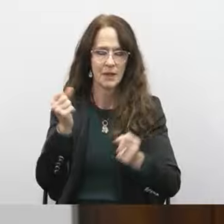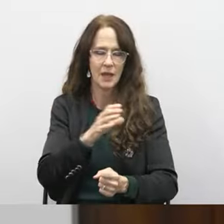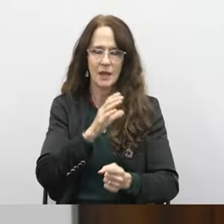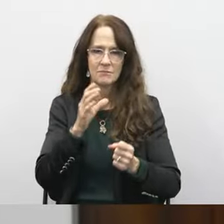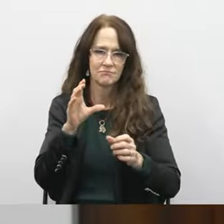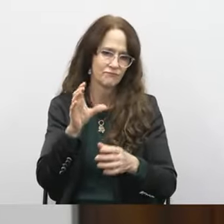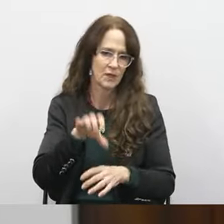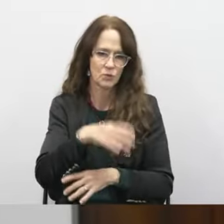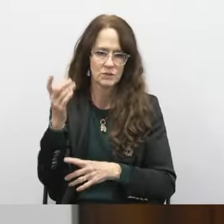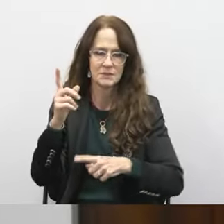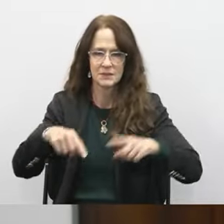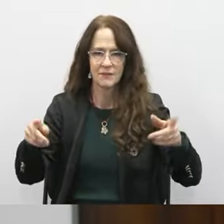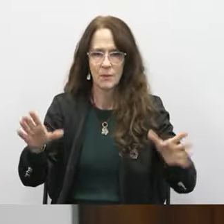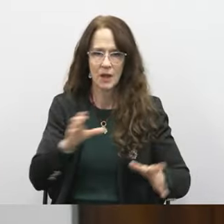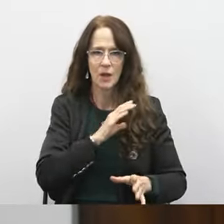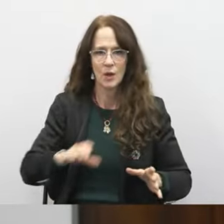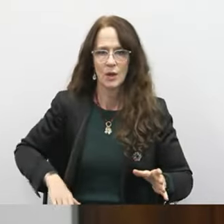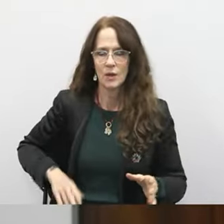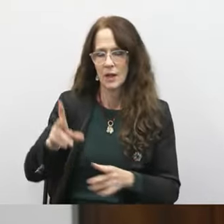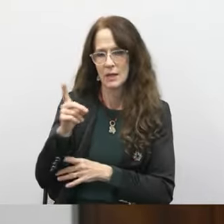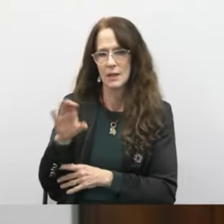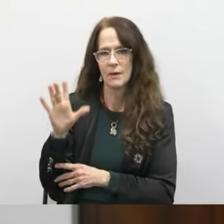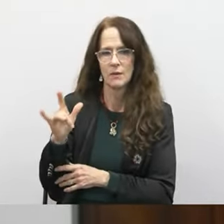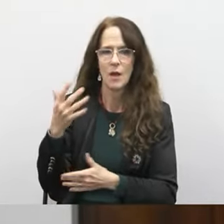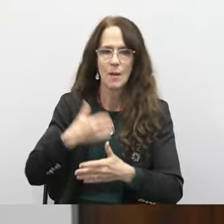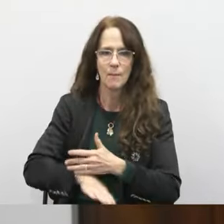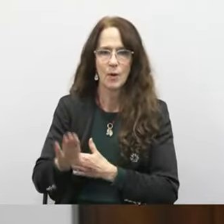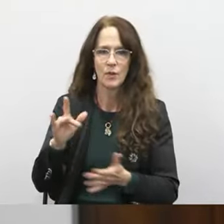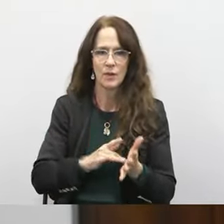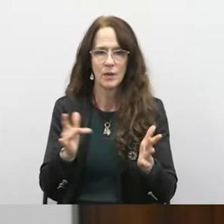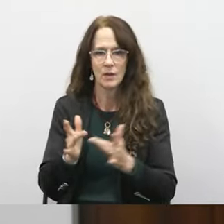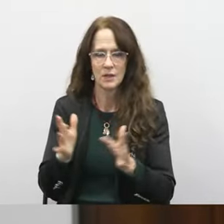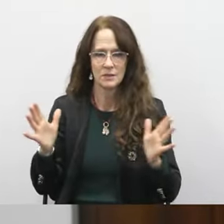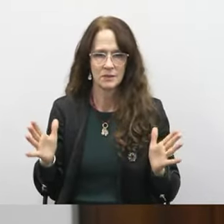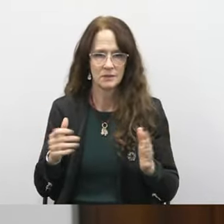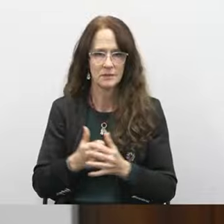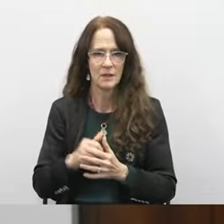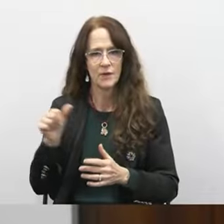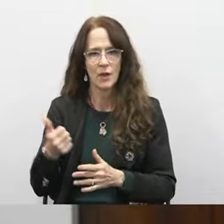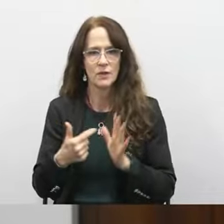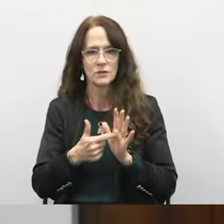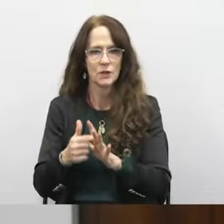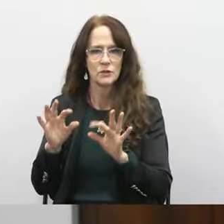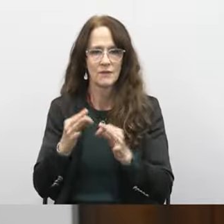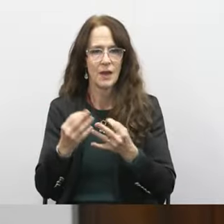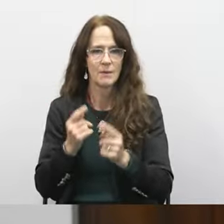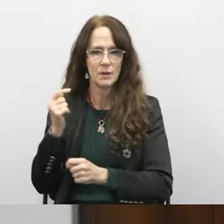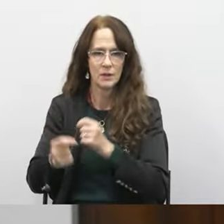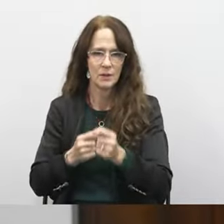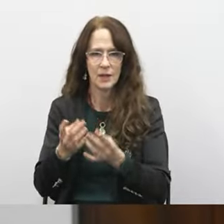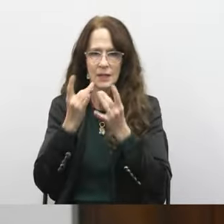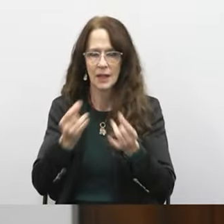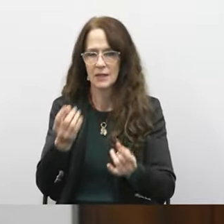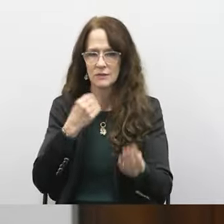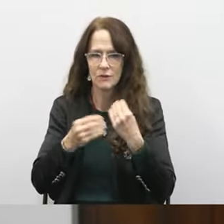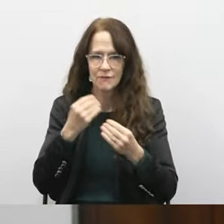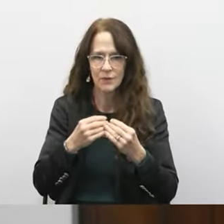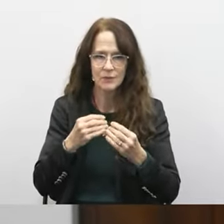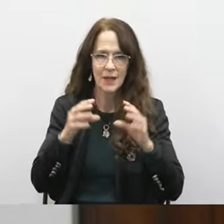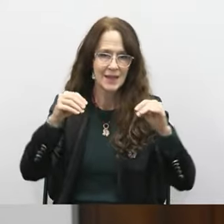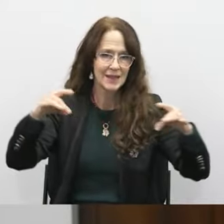different ways. For Christians, December 25th celebrates the birth of Jesus of Nazareth. For others, it symbolizes family traditions, delicious food, and